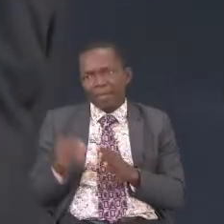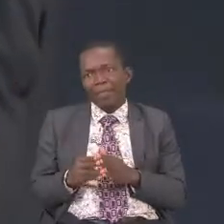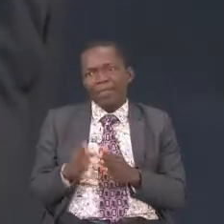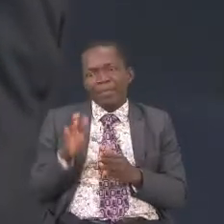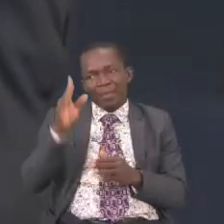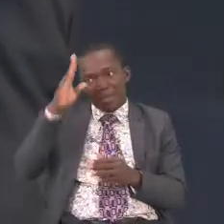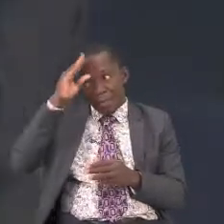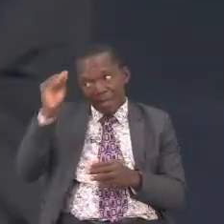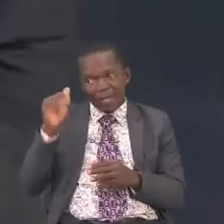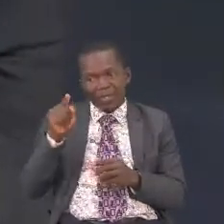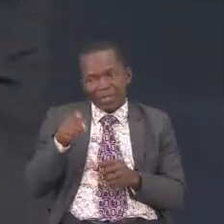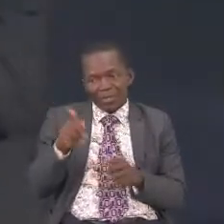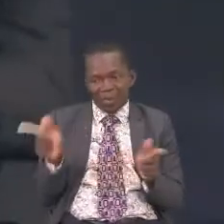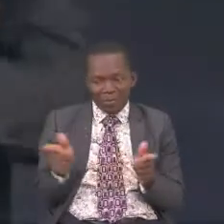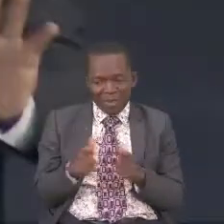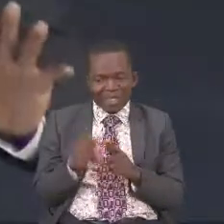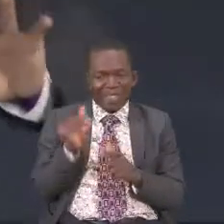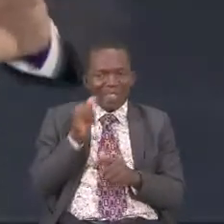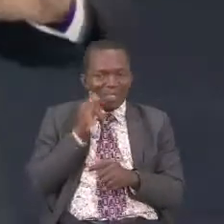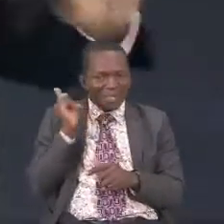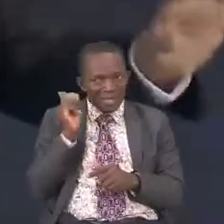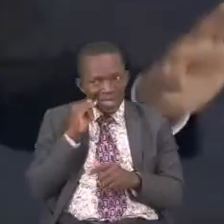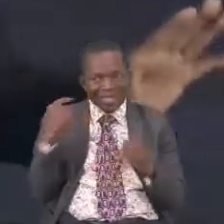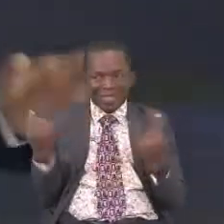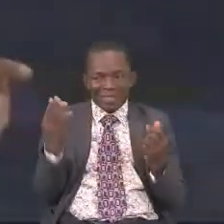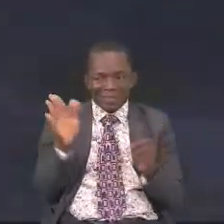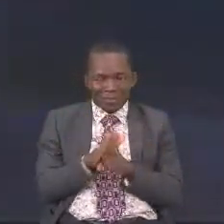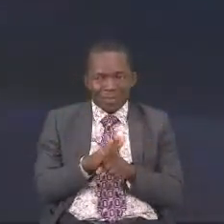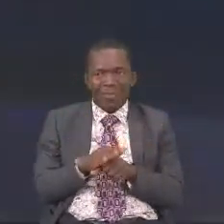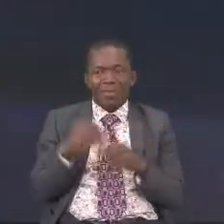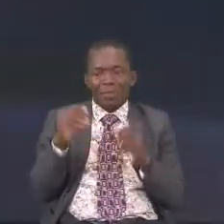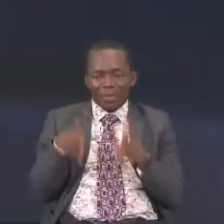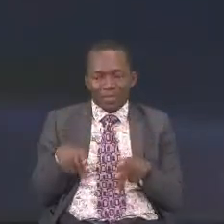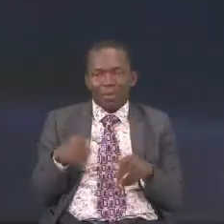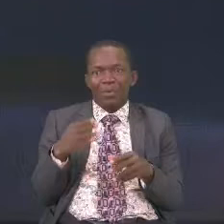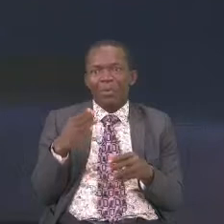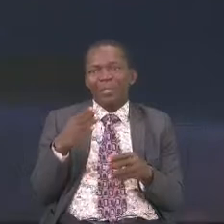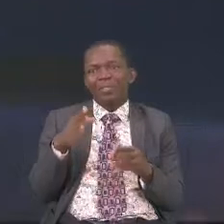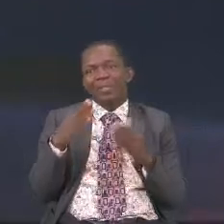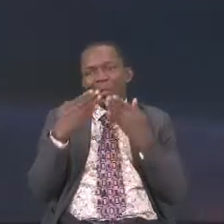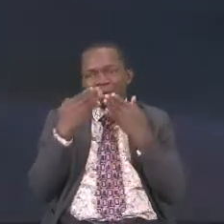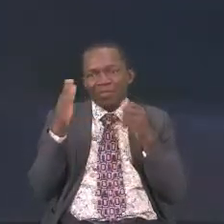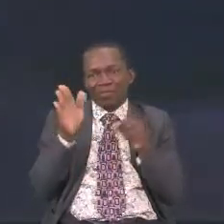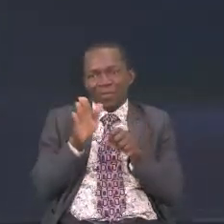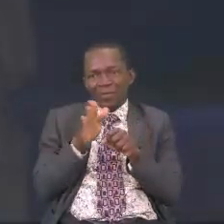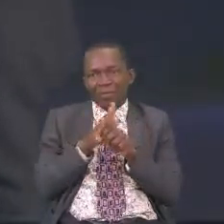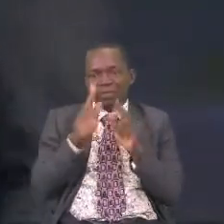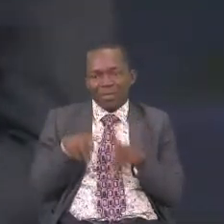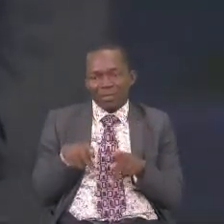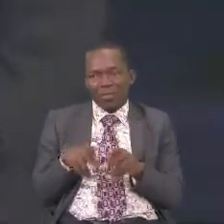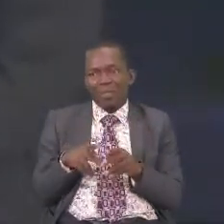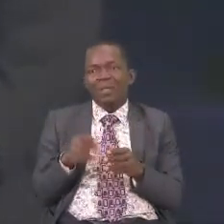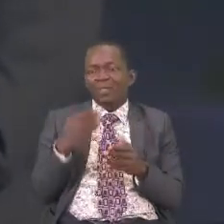met last year, simple-hearted people, nice people, grateful people, it's easy to follow peace